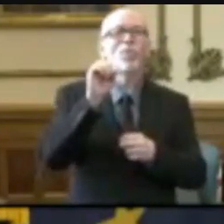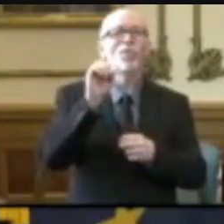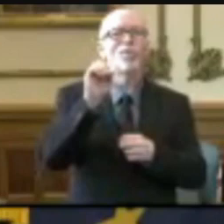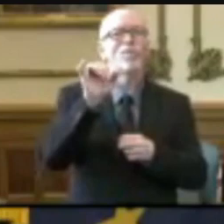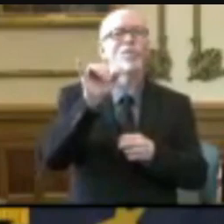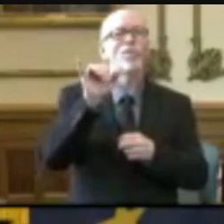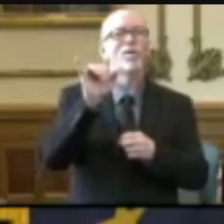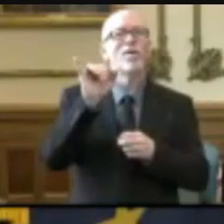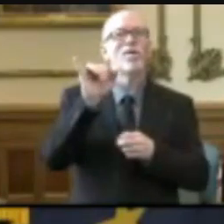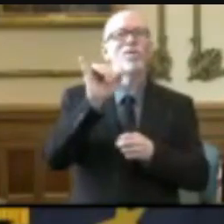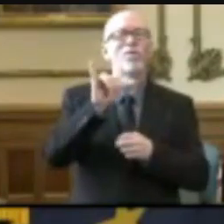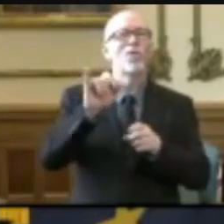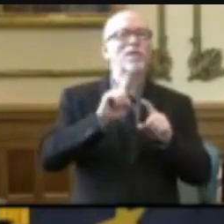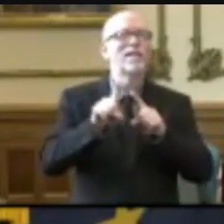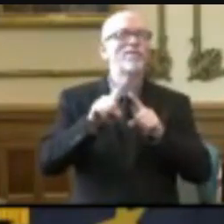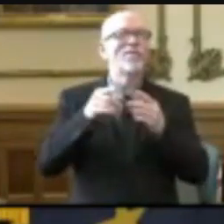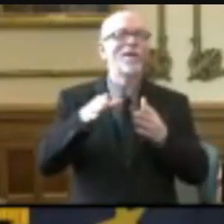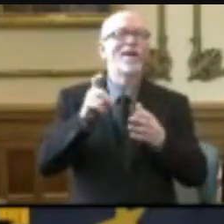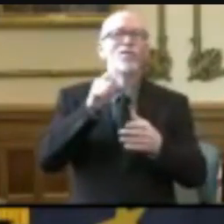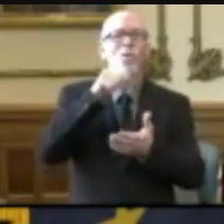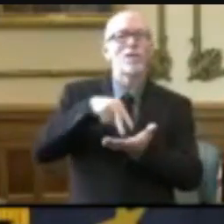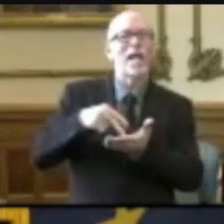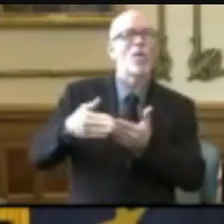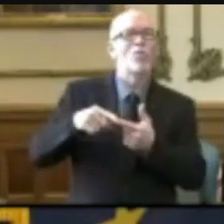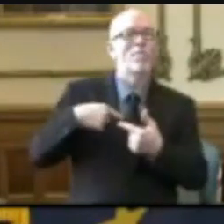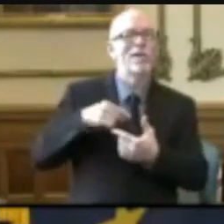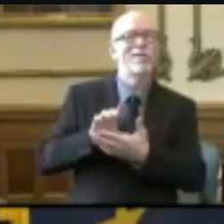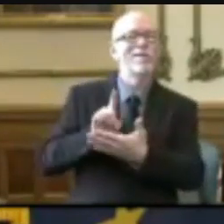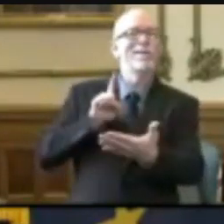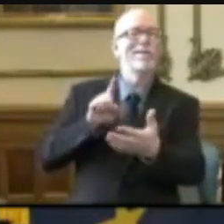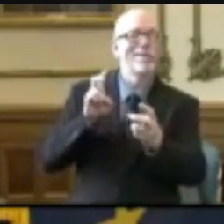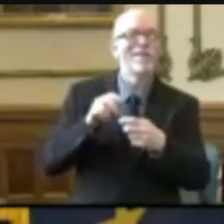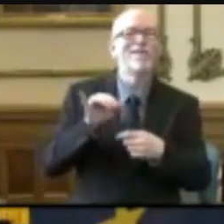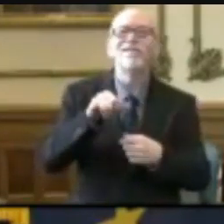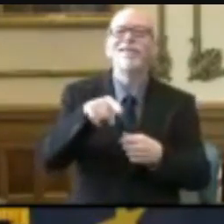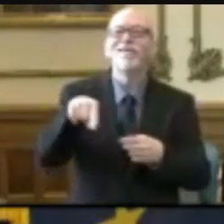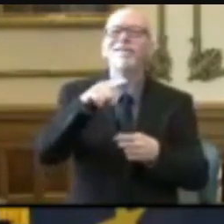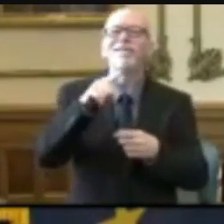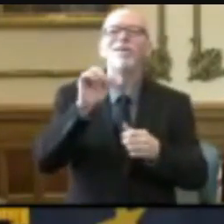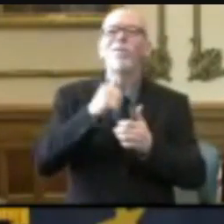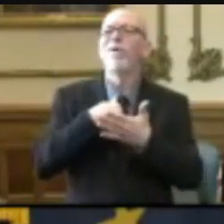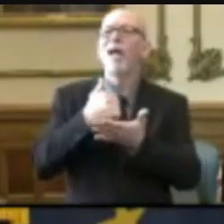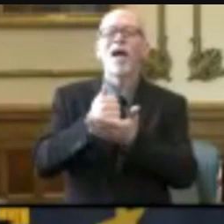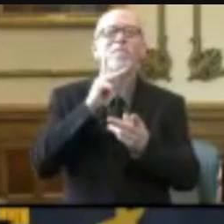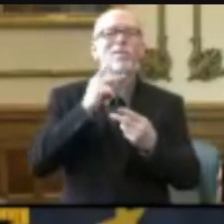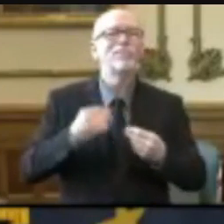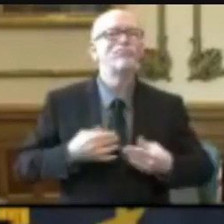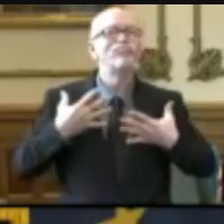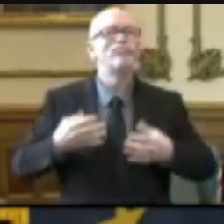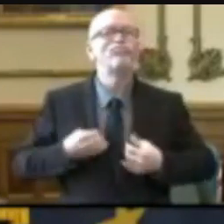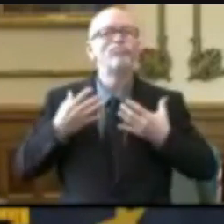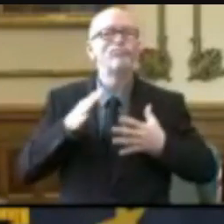are some ways that we're getting through this together, lifting each other's spirits up.